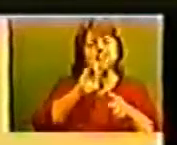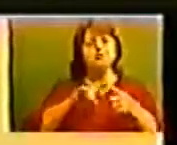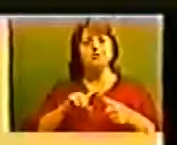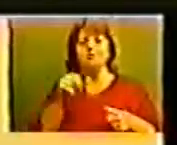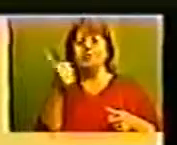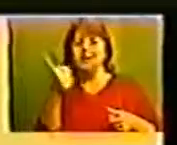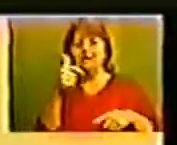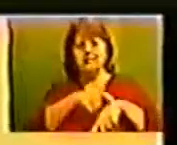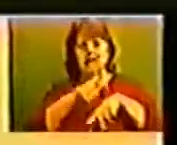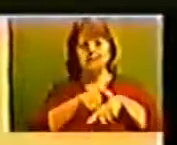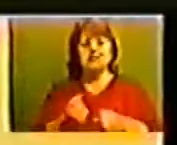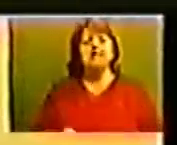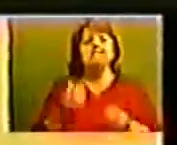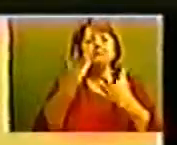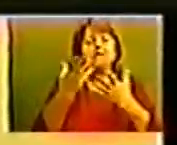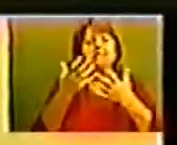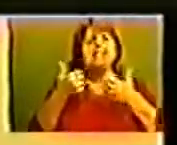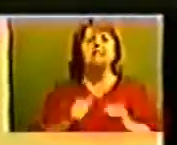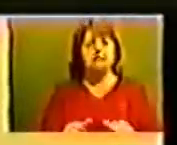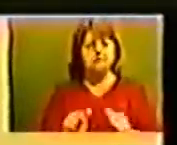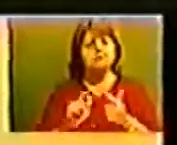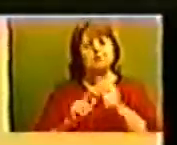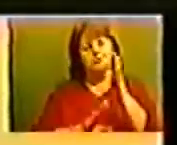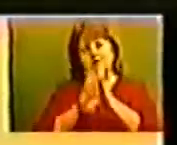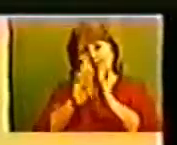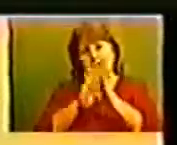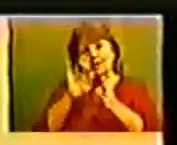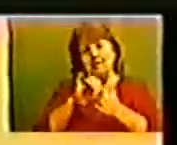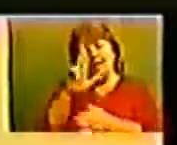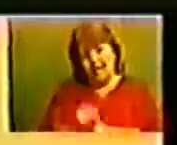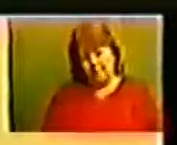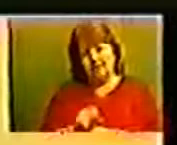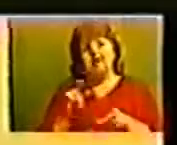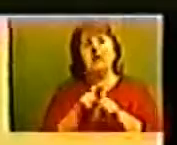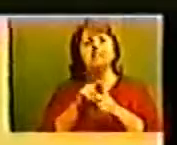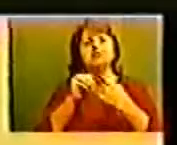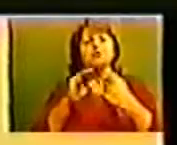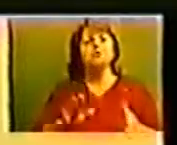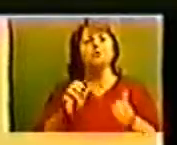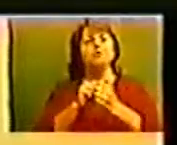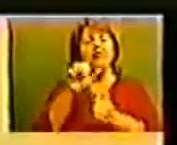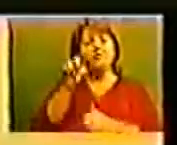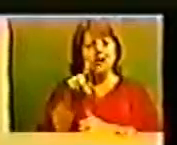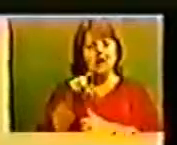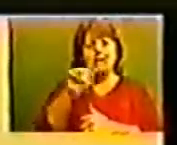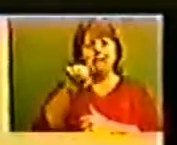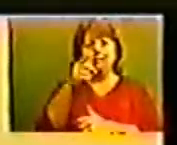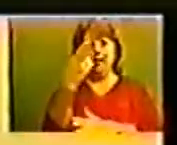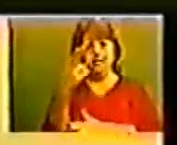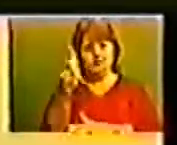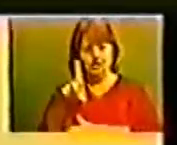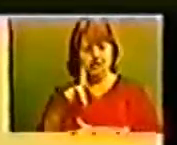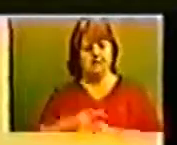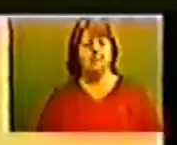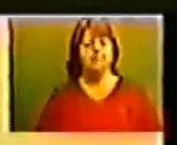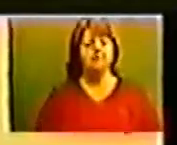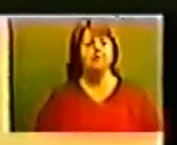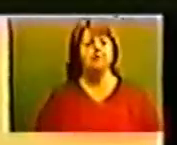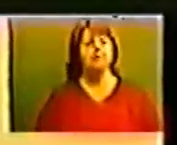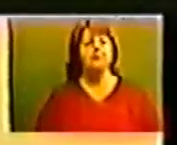7 to 10 times as many trials to develop a habit as a student without ADHD.